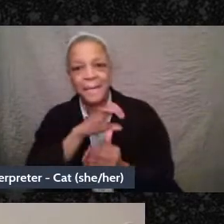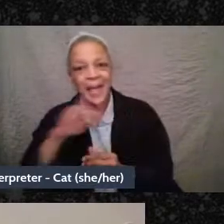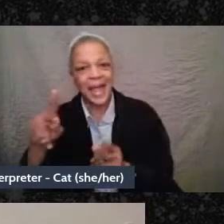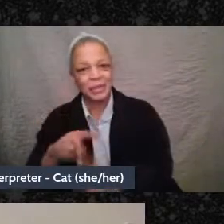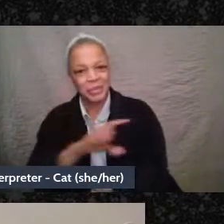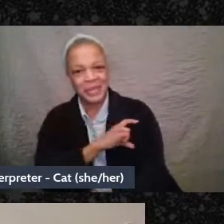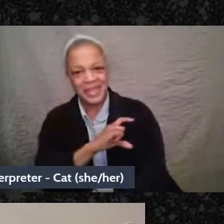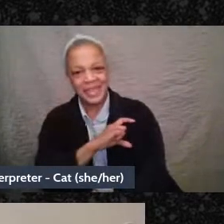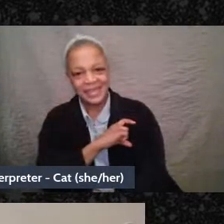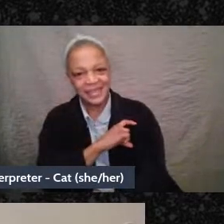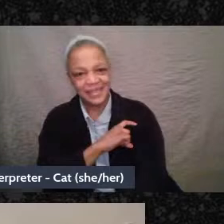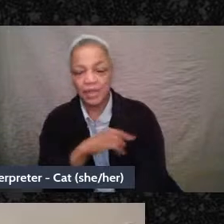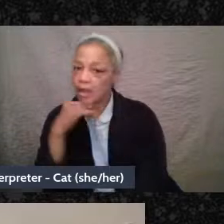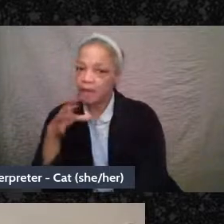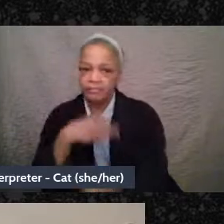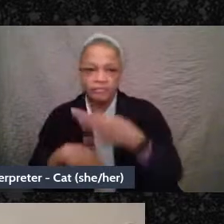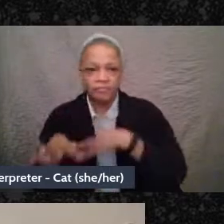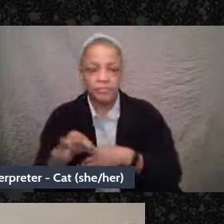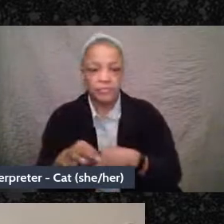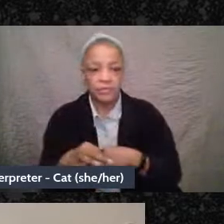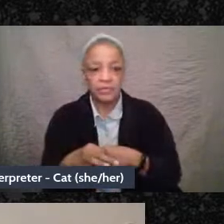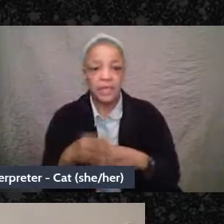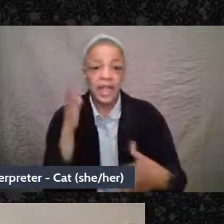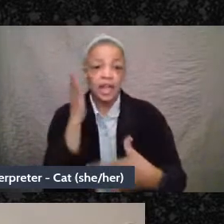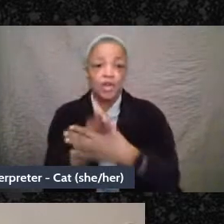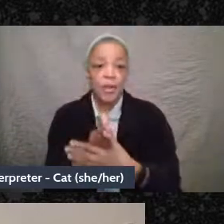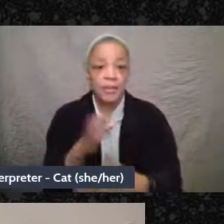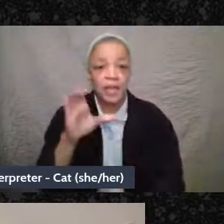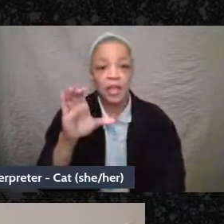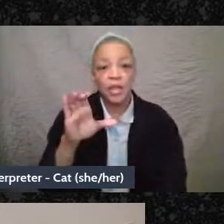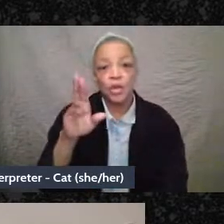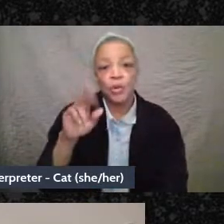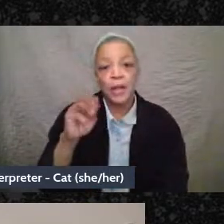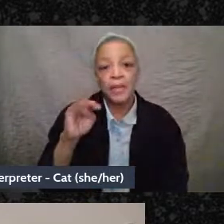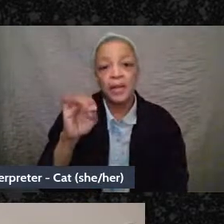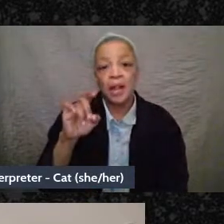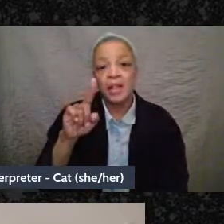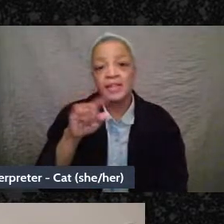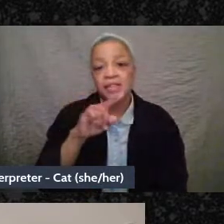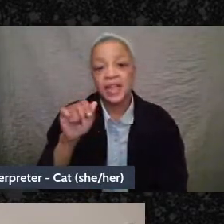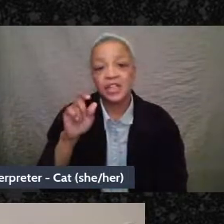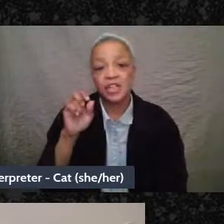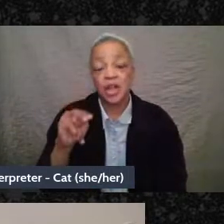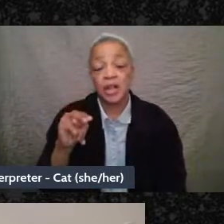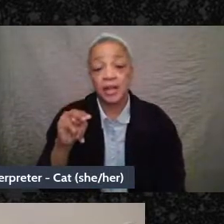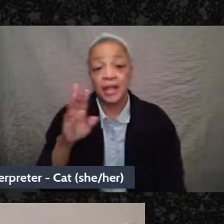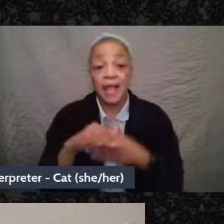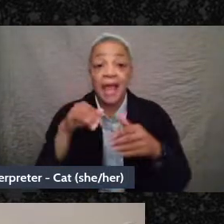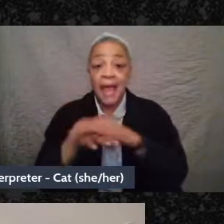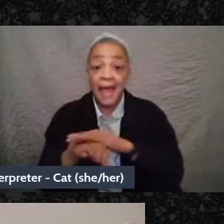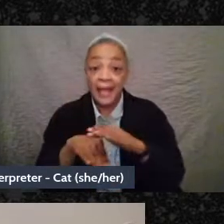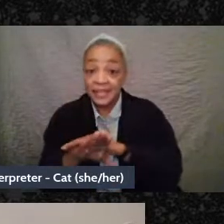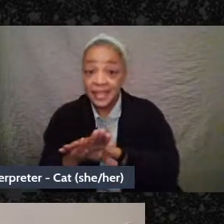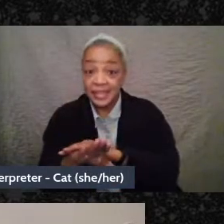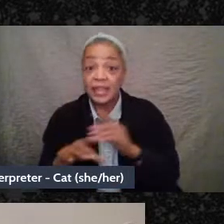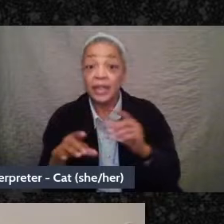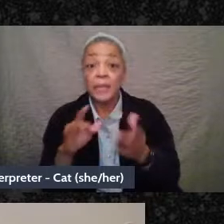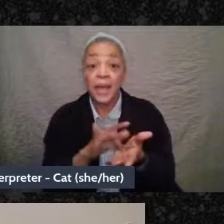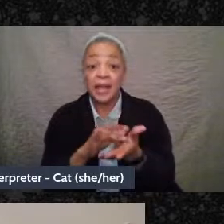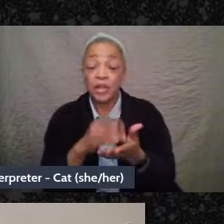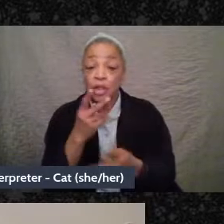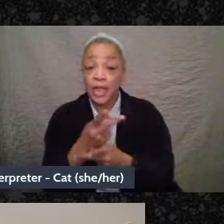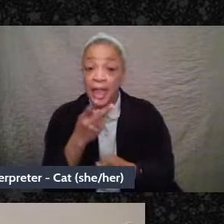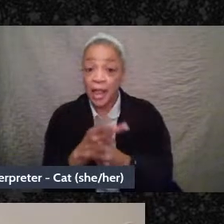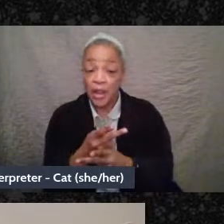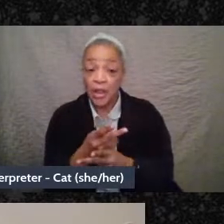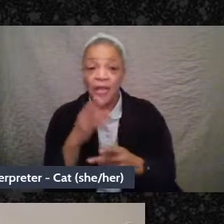So, for instance, Interrupting Criminalization has a project on how accessing medical care is a pathway to criminalization, and